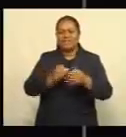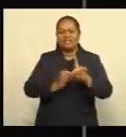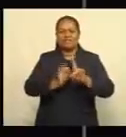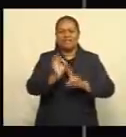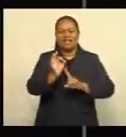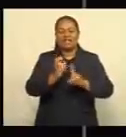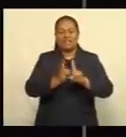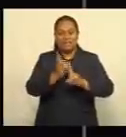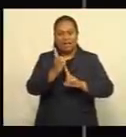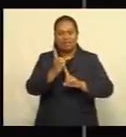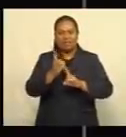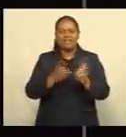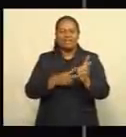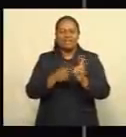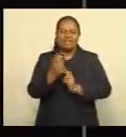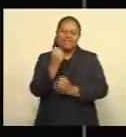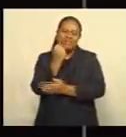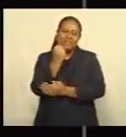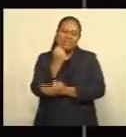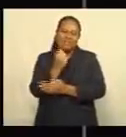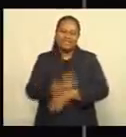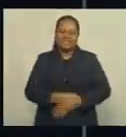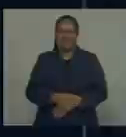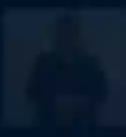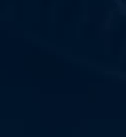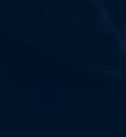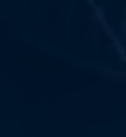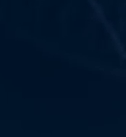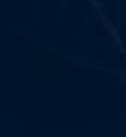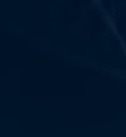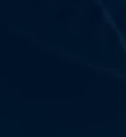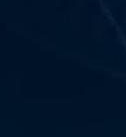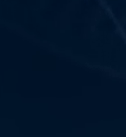island. Eleanor Turangai View with this report.